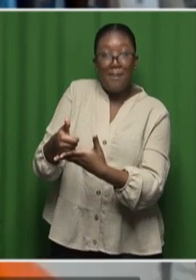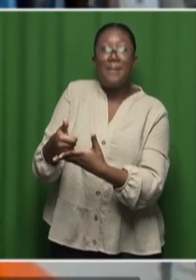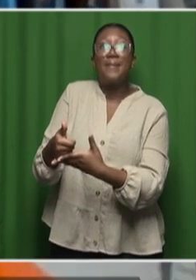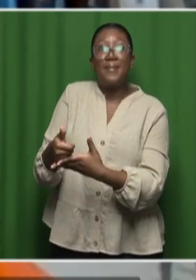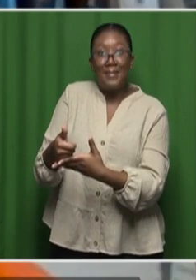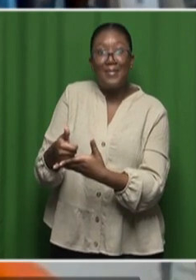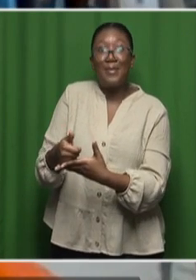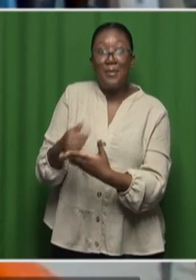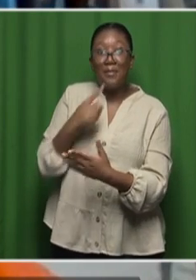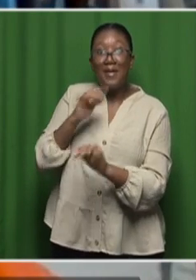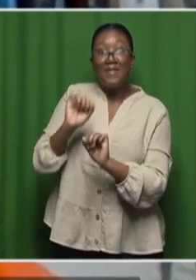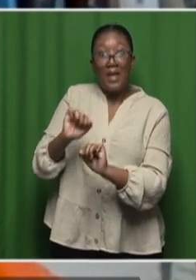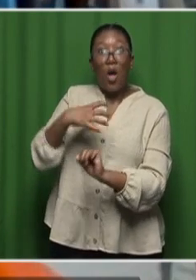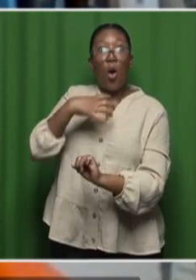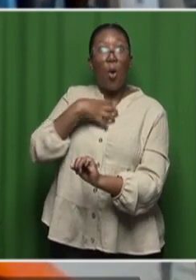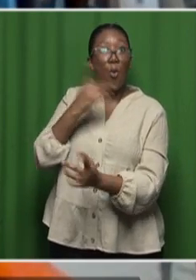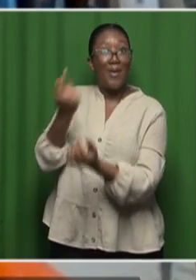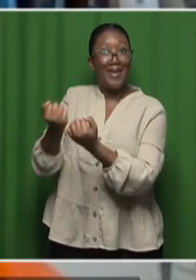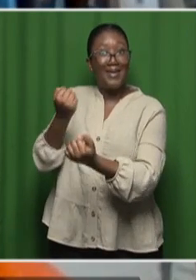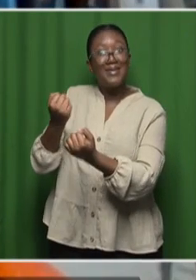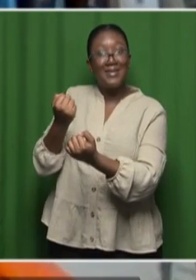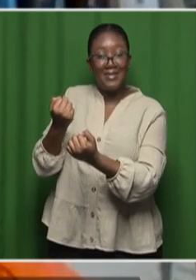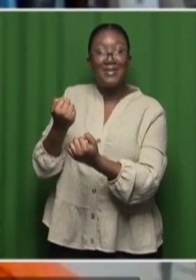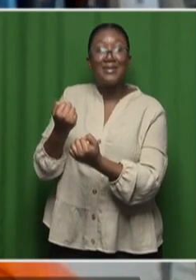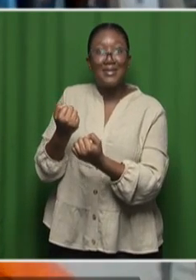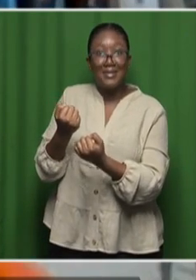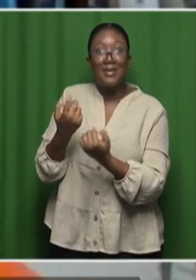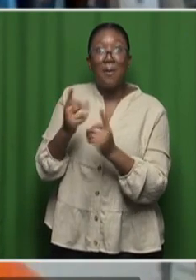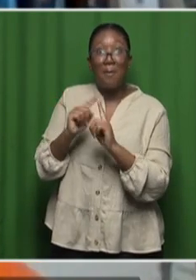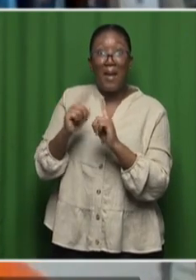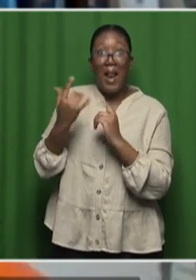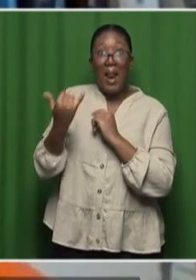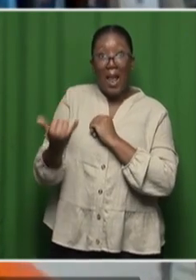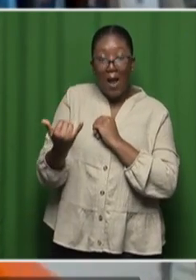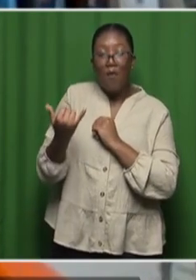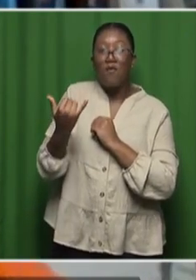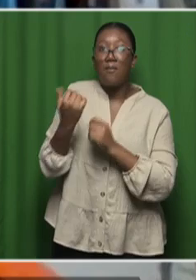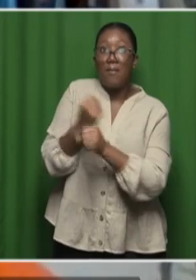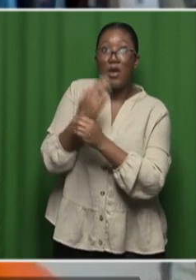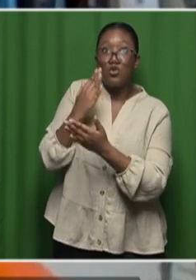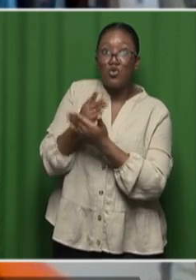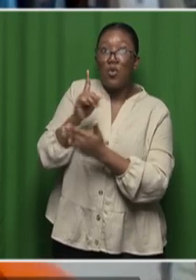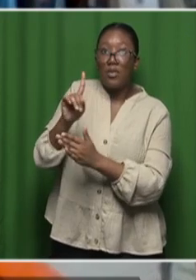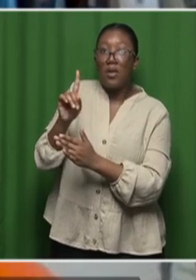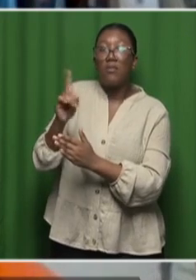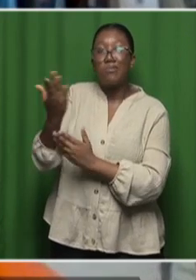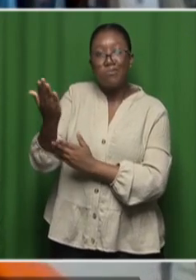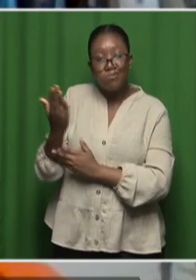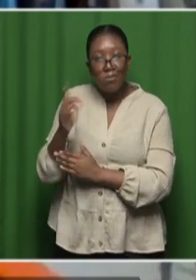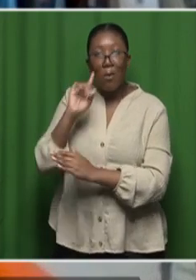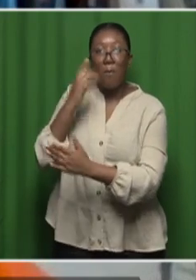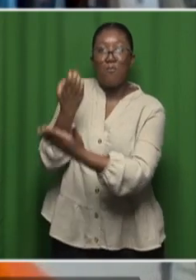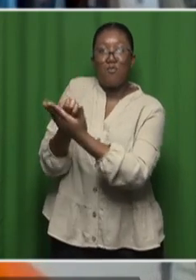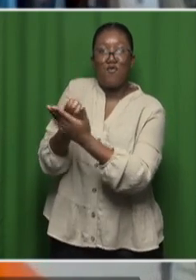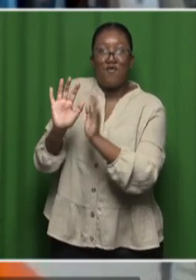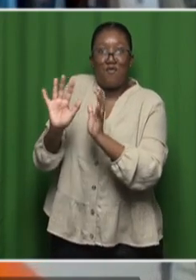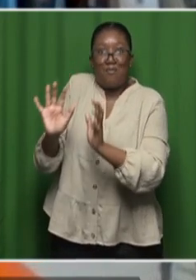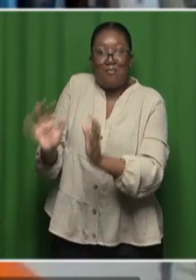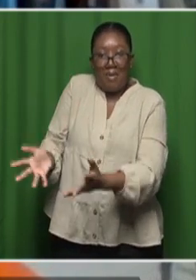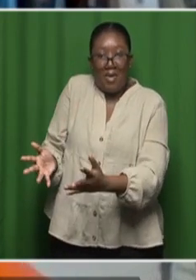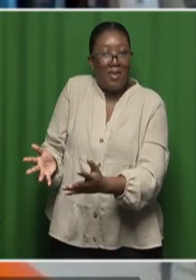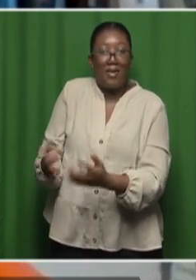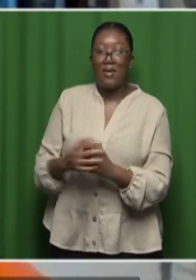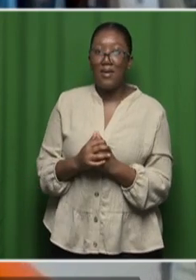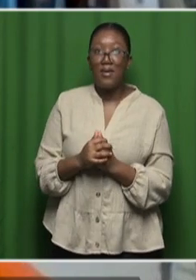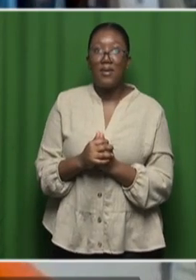in their case. They now have the burden of proof lies on them to establish and prove the common law rights that